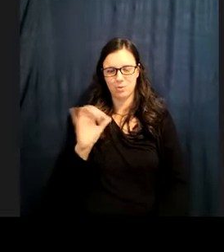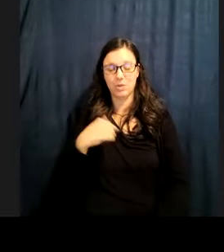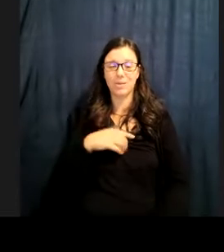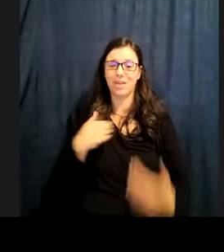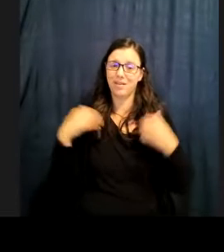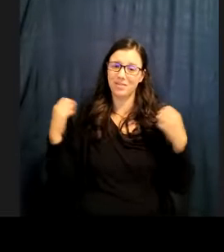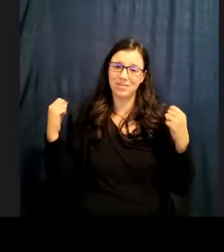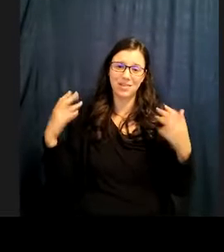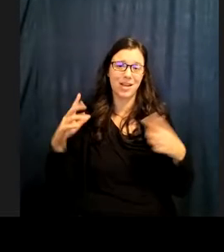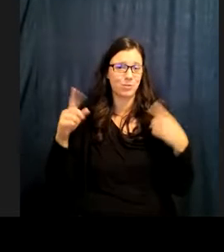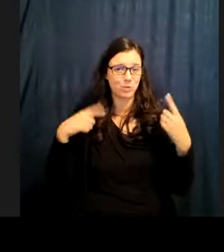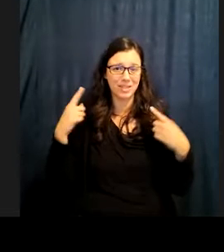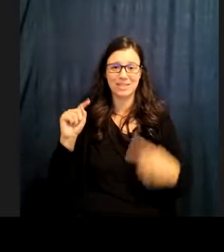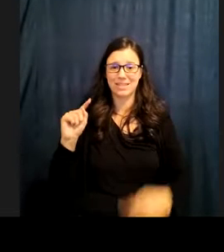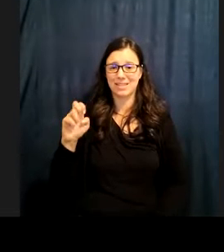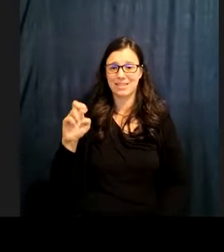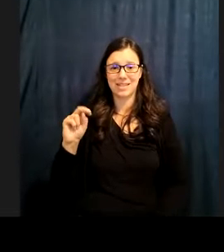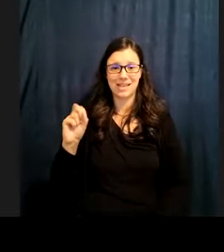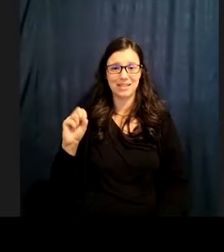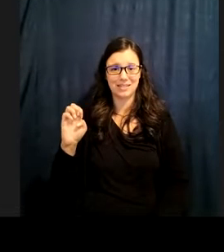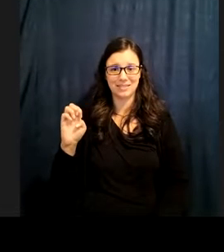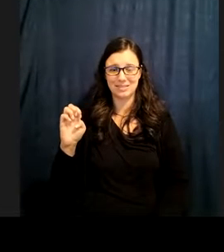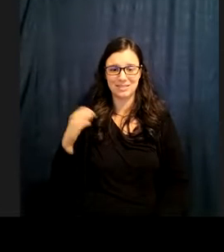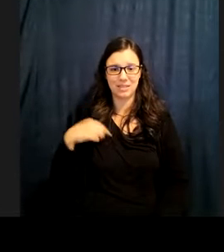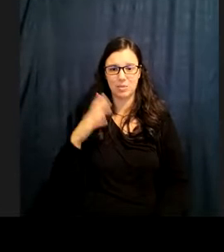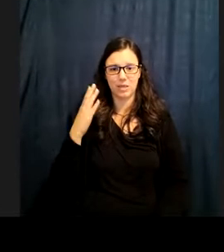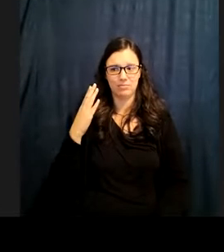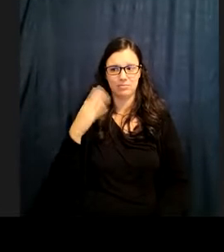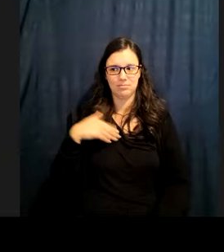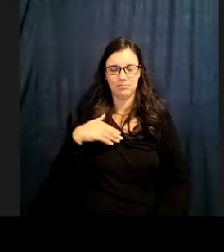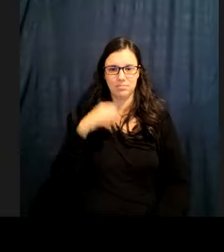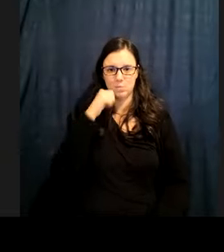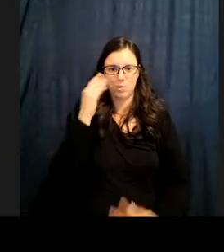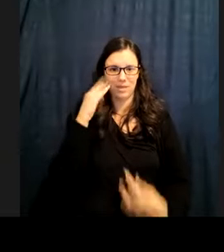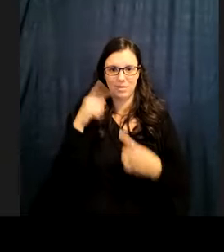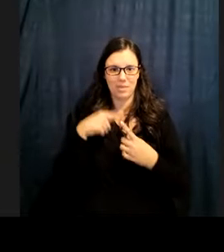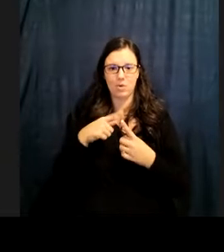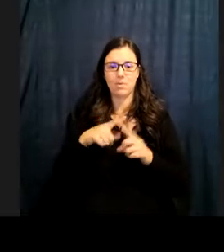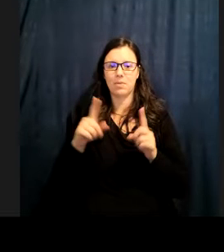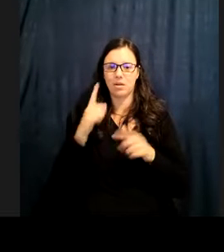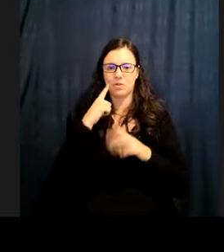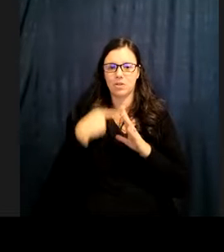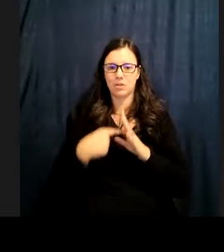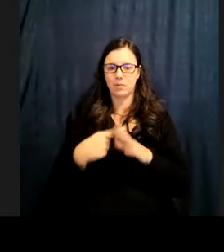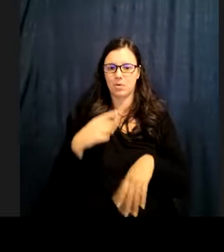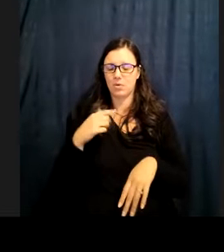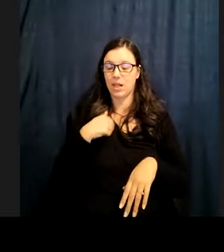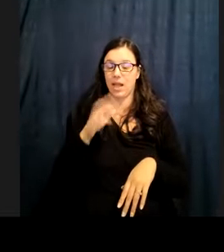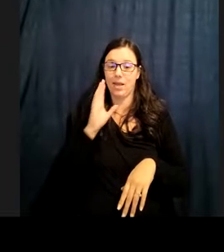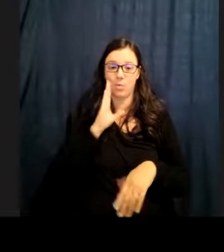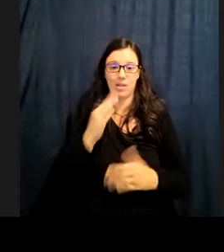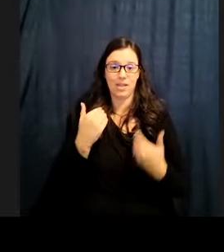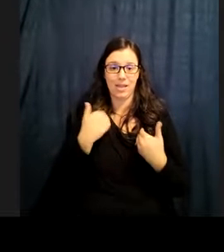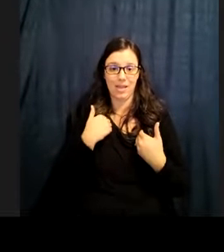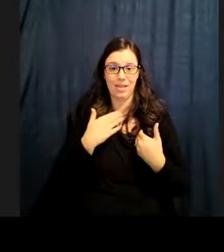kinds of crazy tenses that we don't even, you know, we don't even think about, but like, I will have